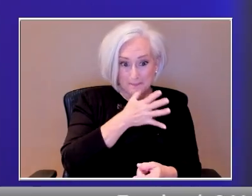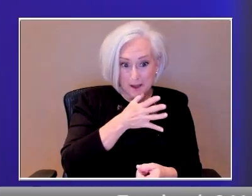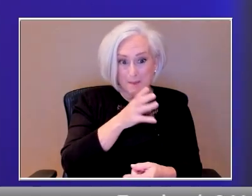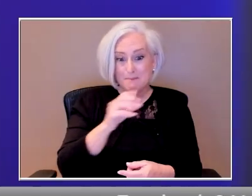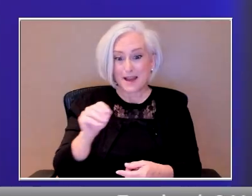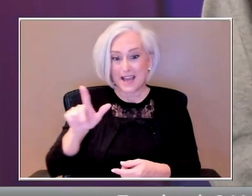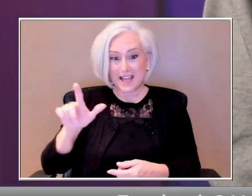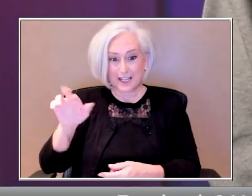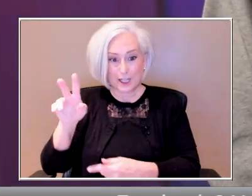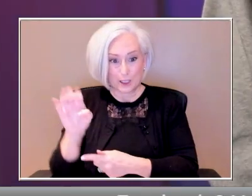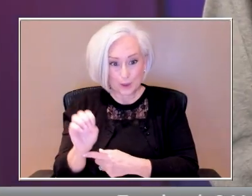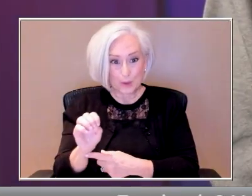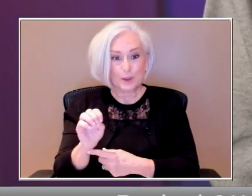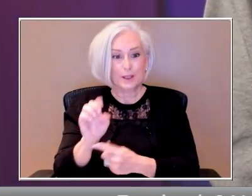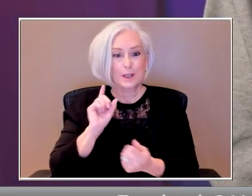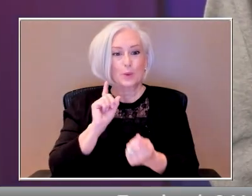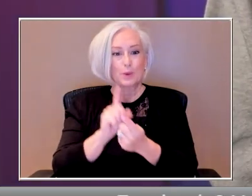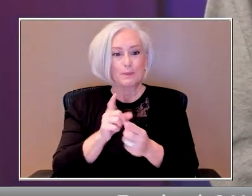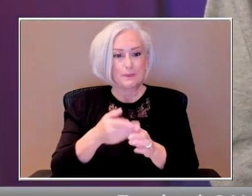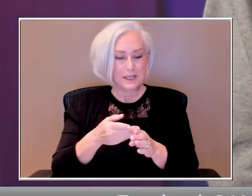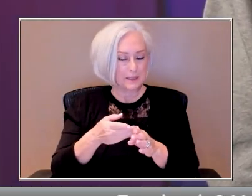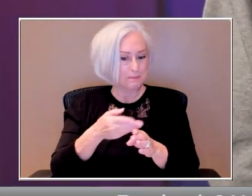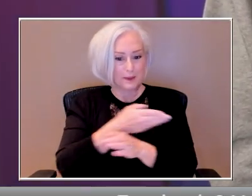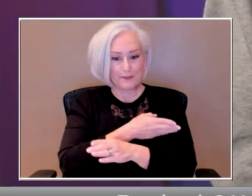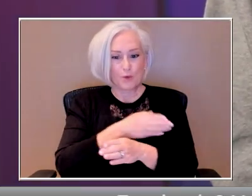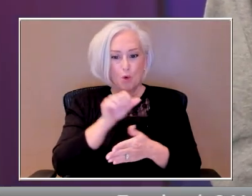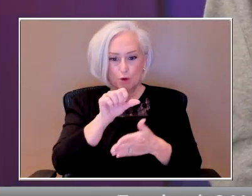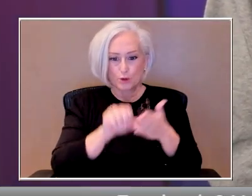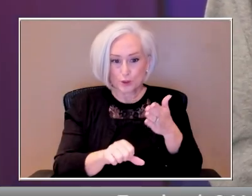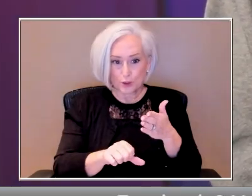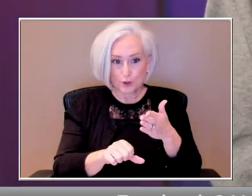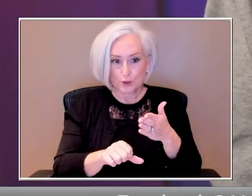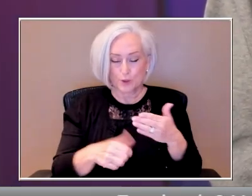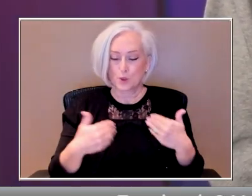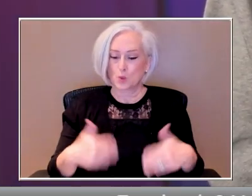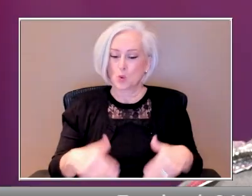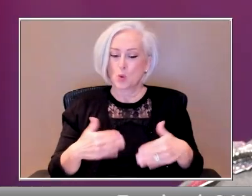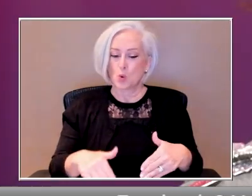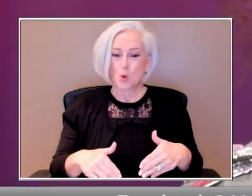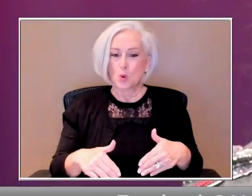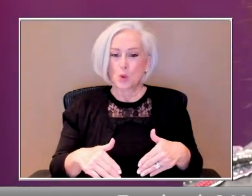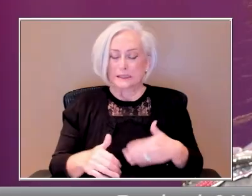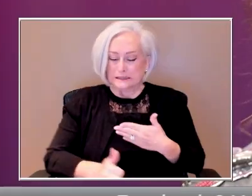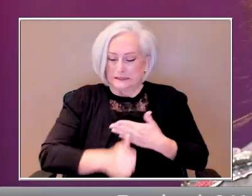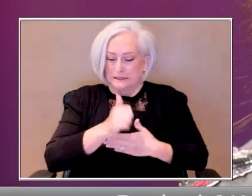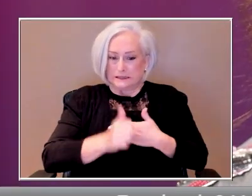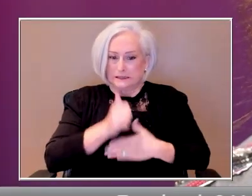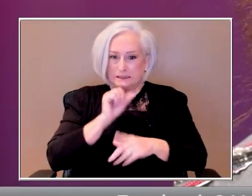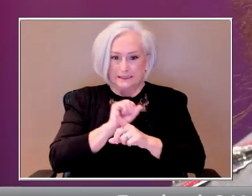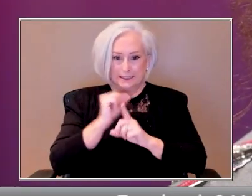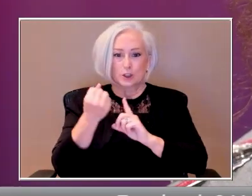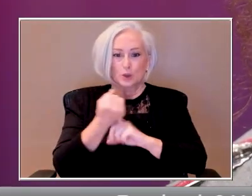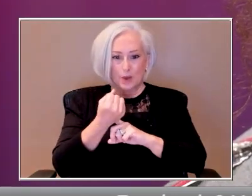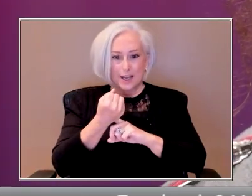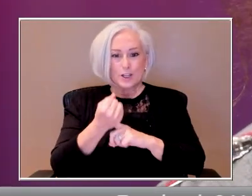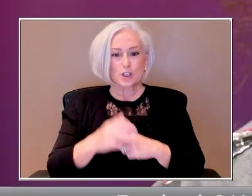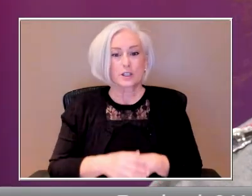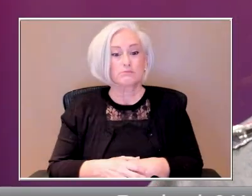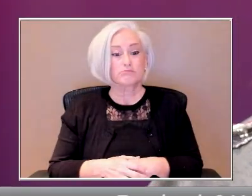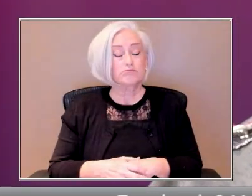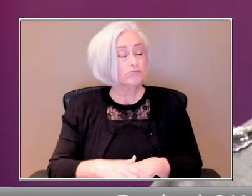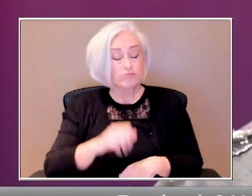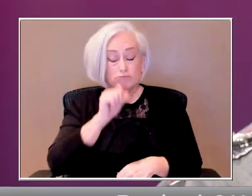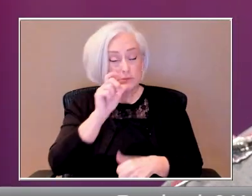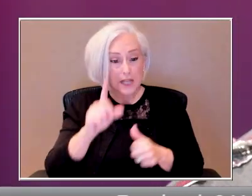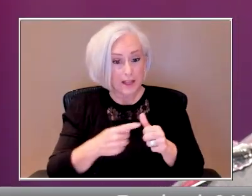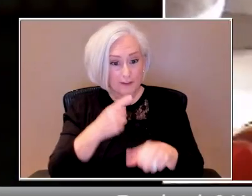sky high. If he doesn't have this procedure, it's a fatal situation. Incredibly, this is not the first time Kim has been